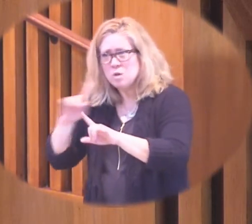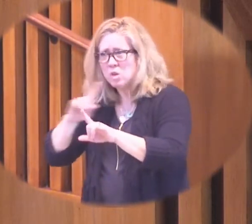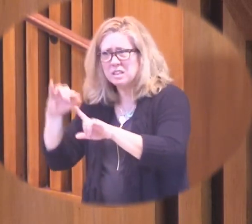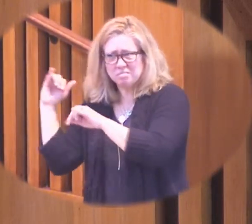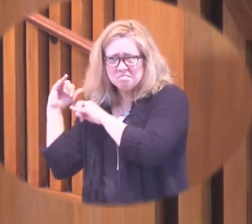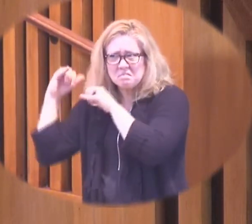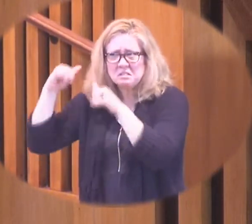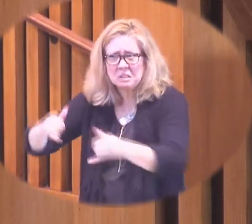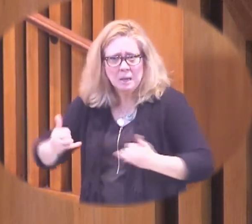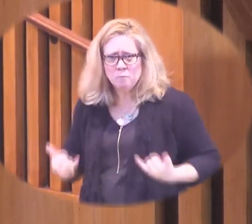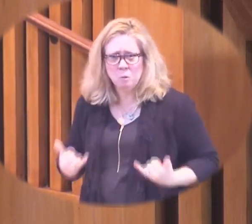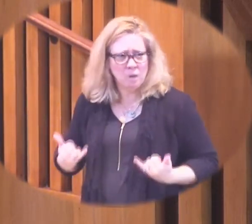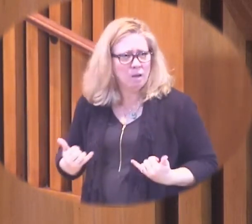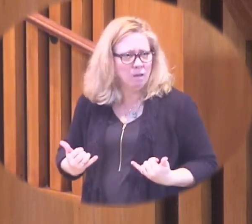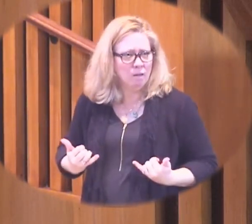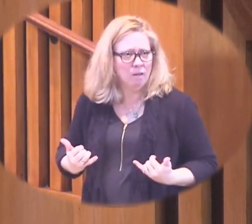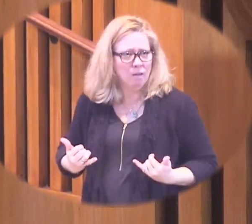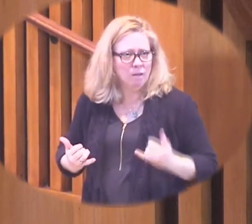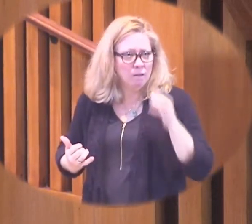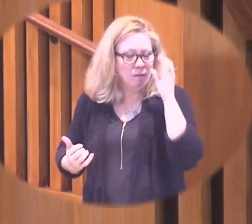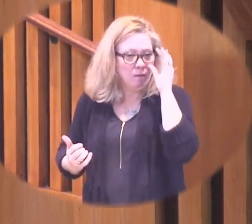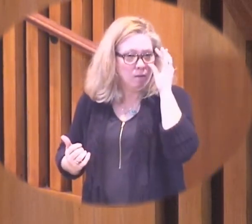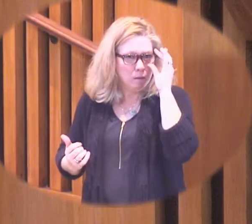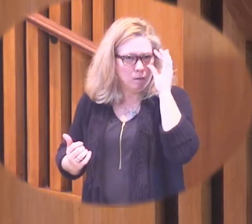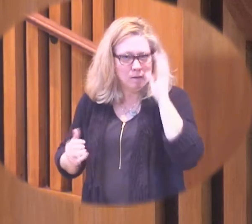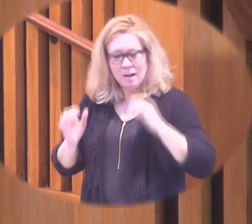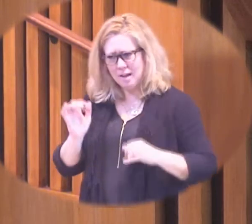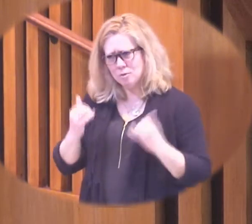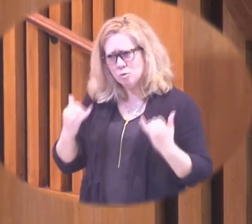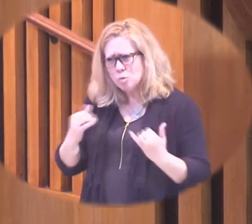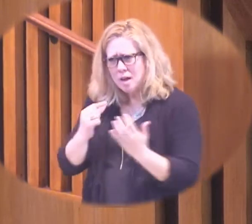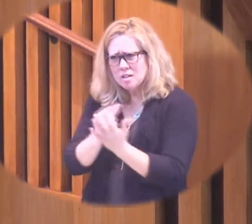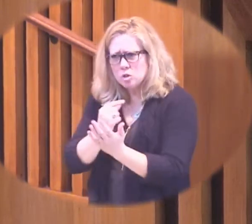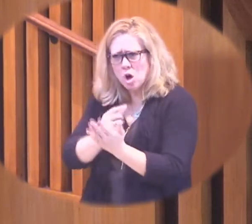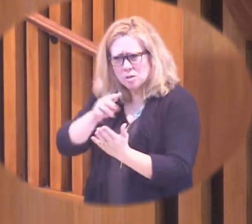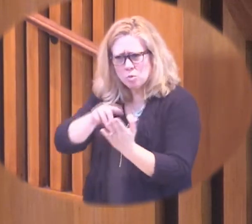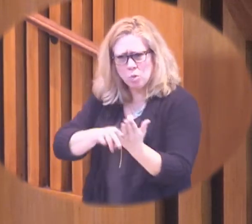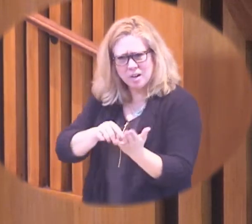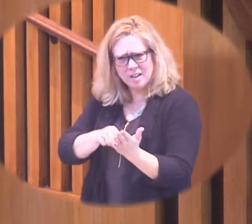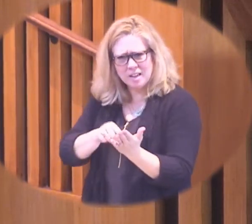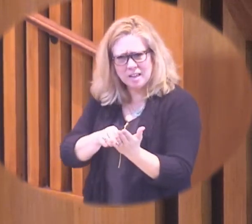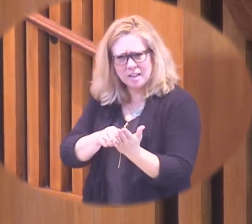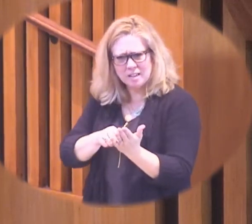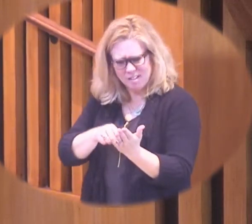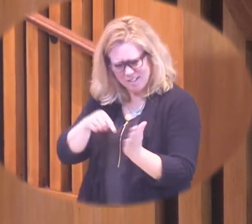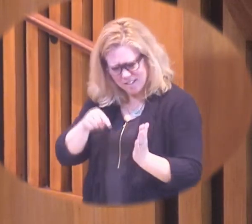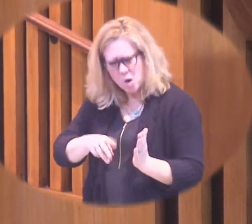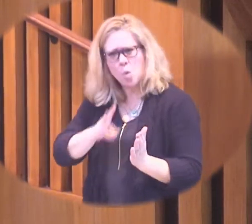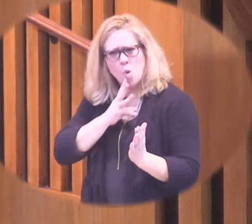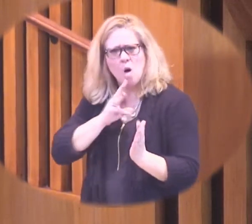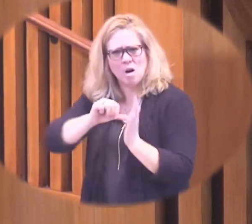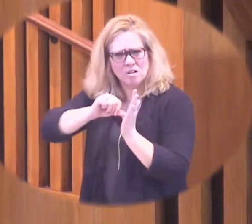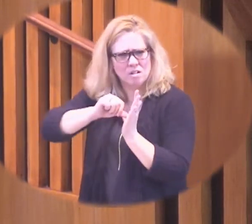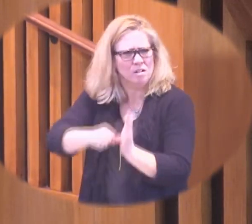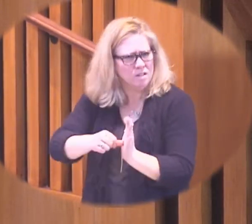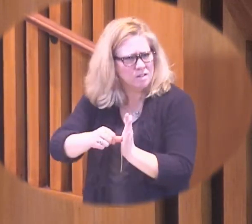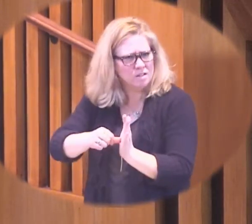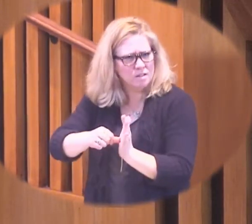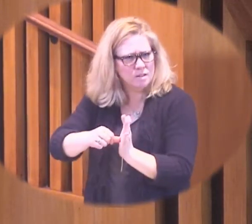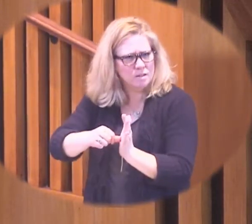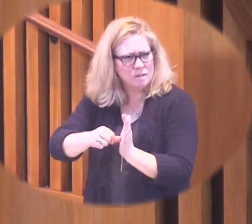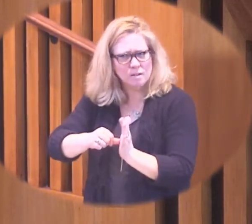And this is certainly the key element in our gospel today, on this third Sunday of Lent.